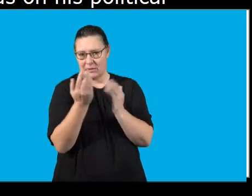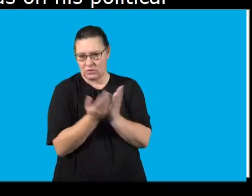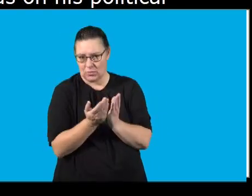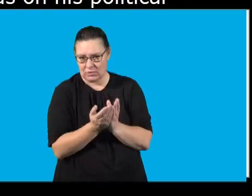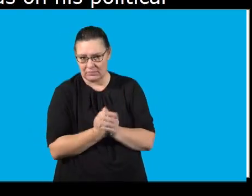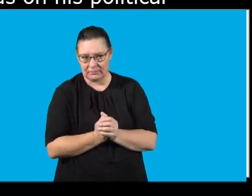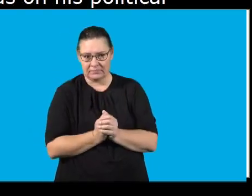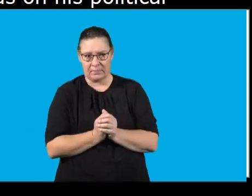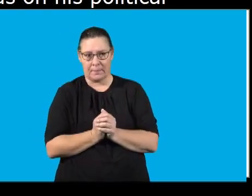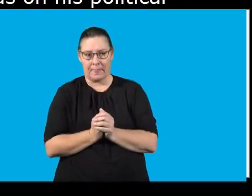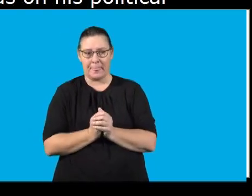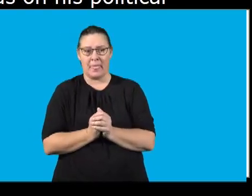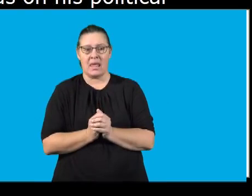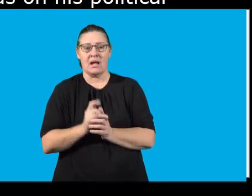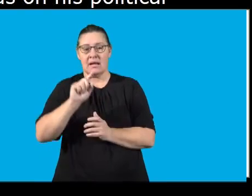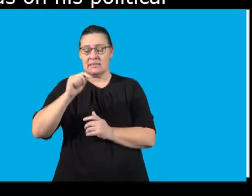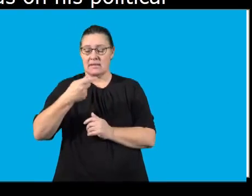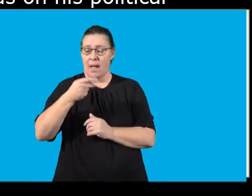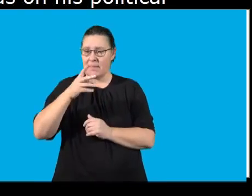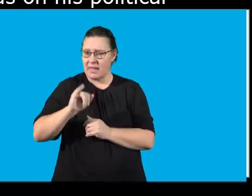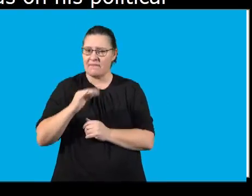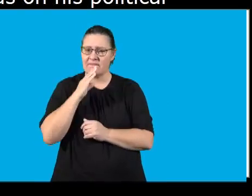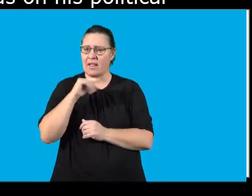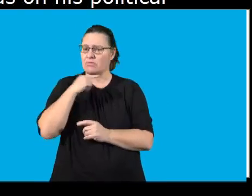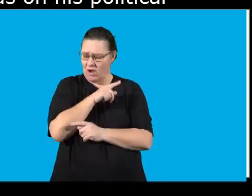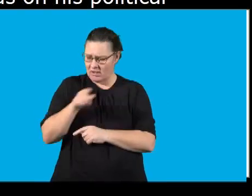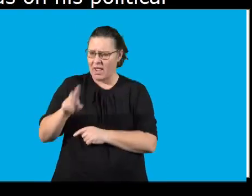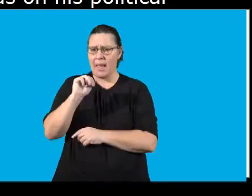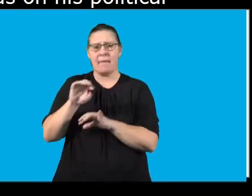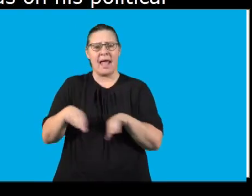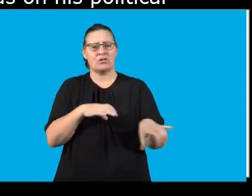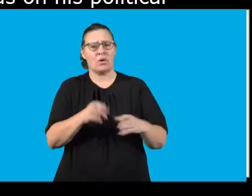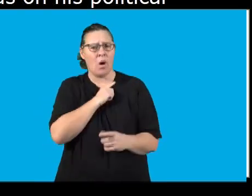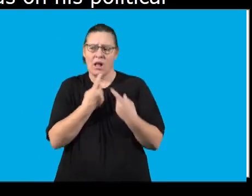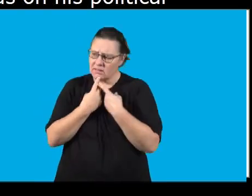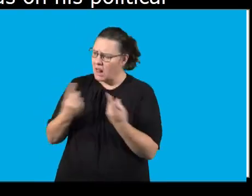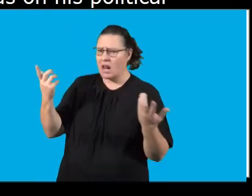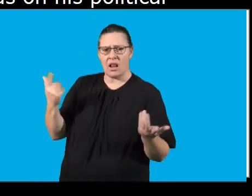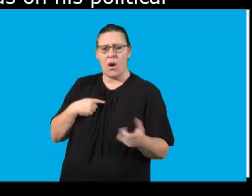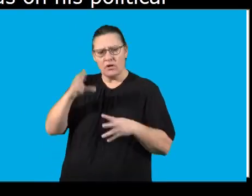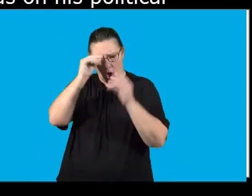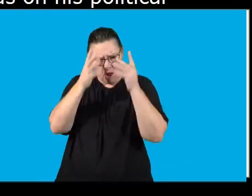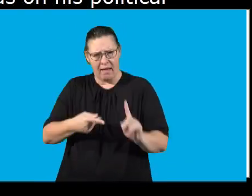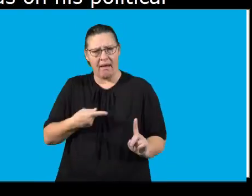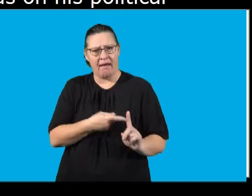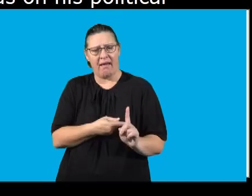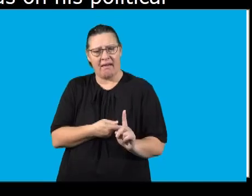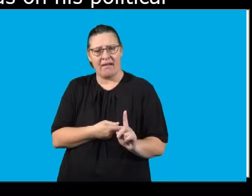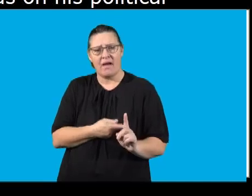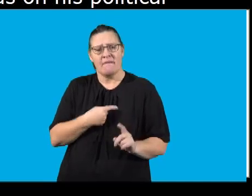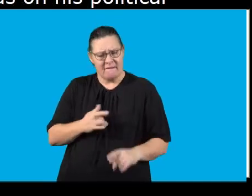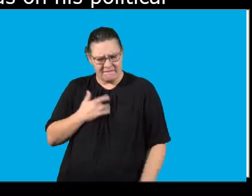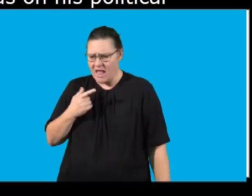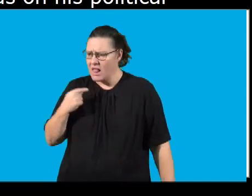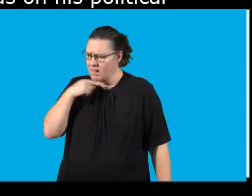incident at the school, all right? And then Tami feels betrayed by Mr. M's actions. Remember, he's a learner at the school, so